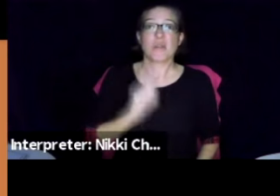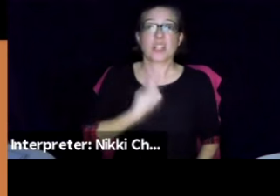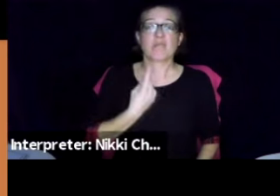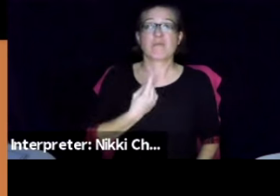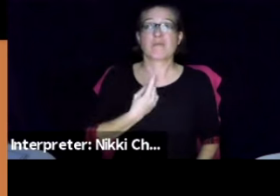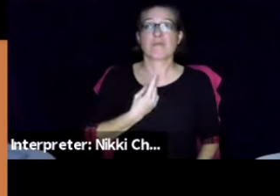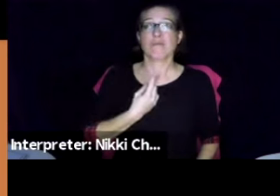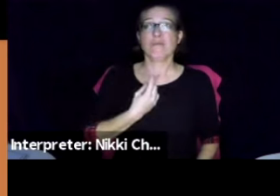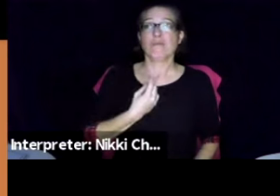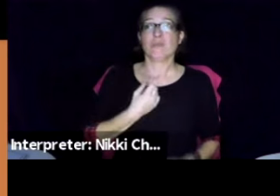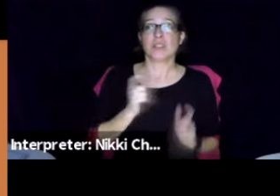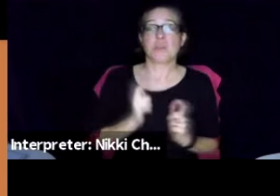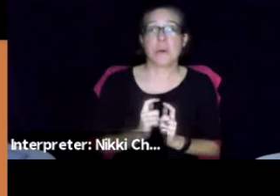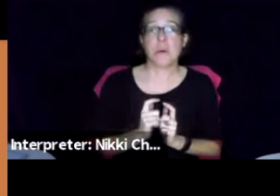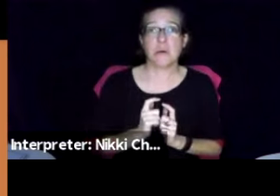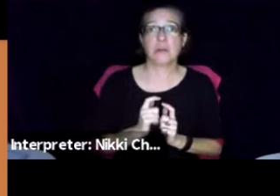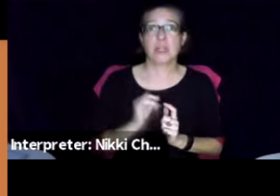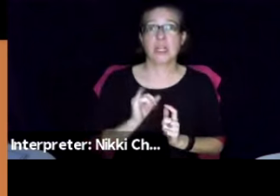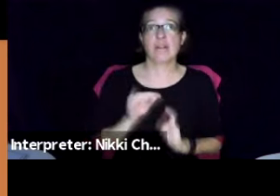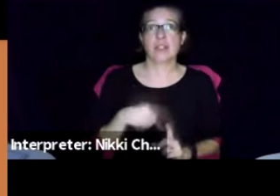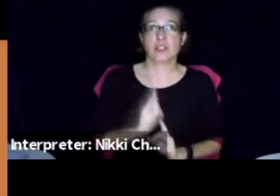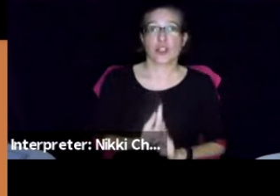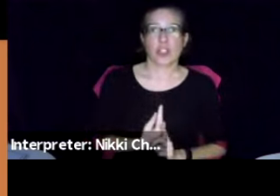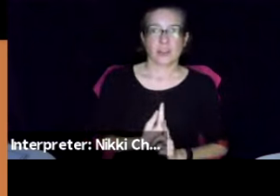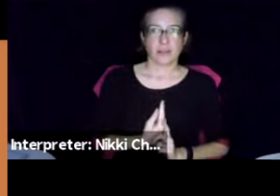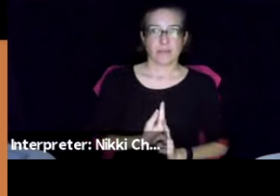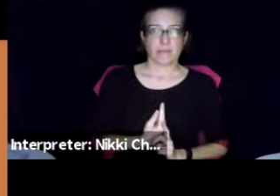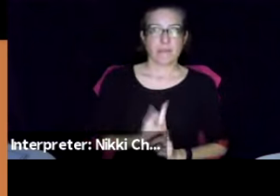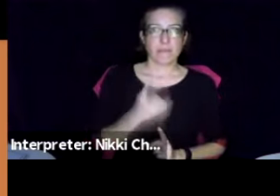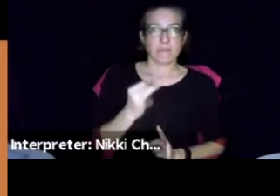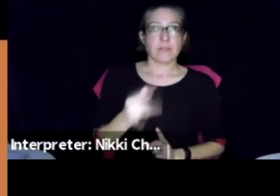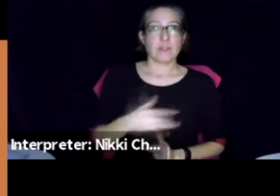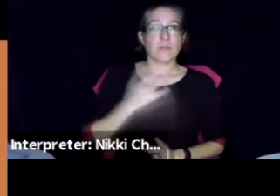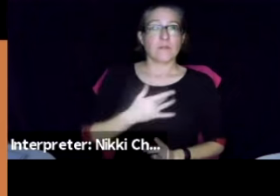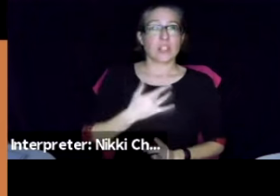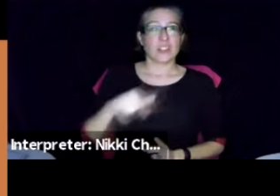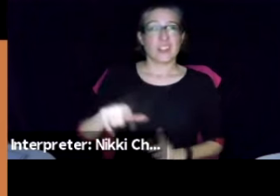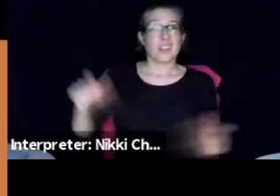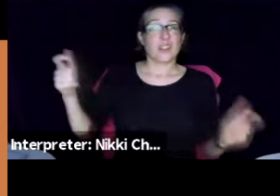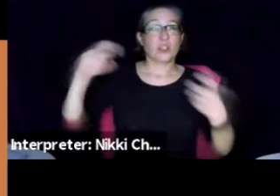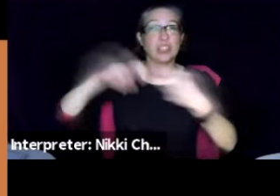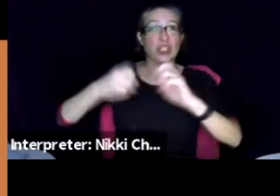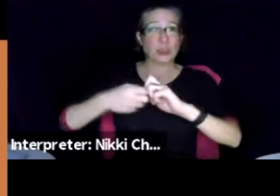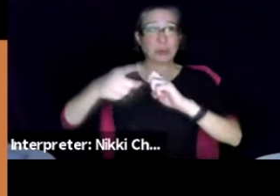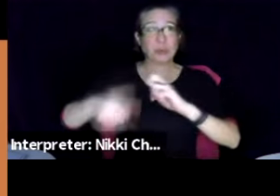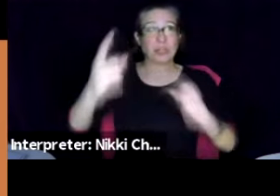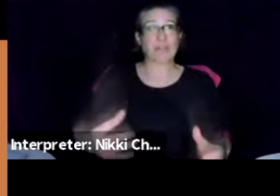just you and you feel like you have to take on this big issue all by yourself. But if you can